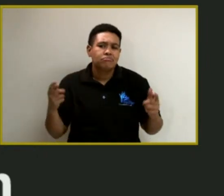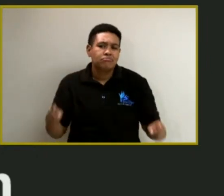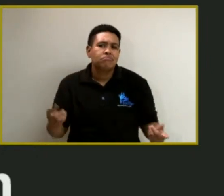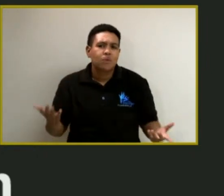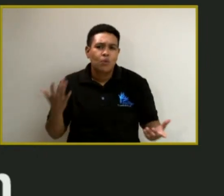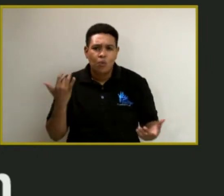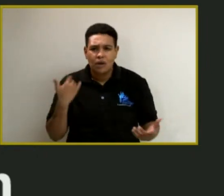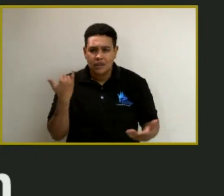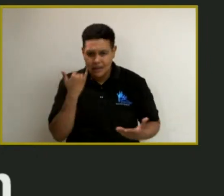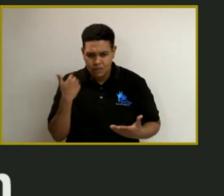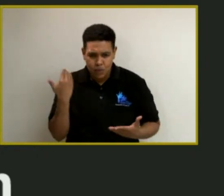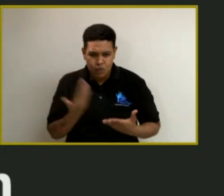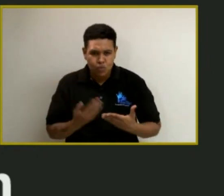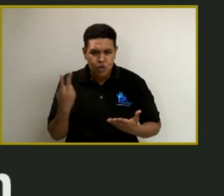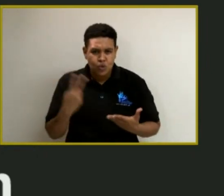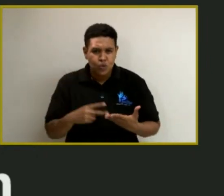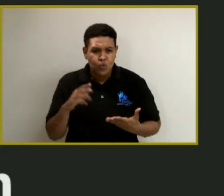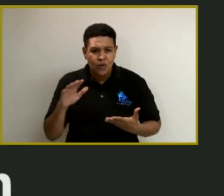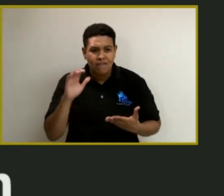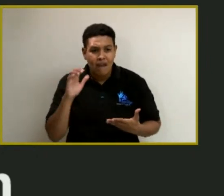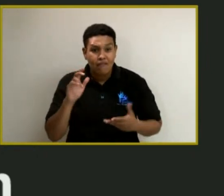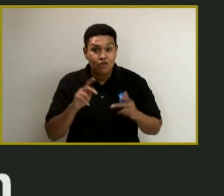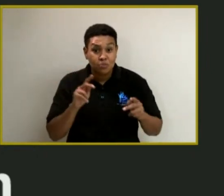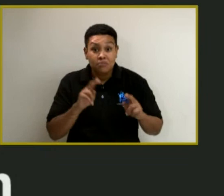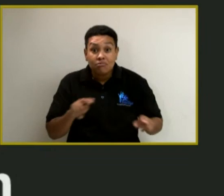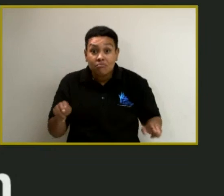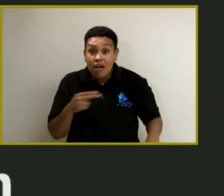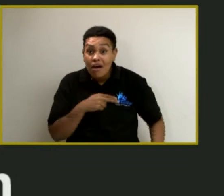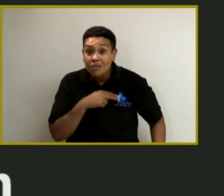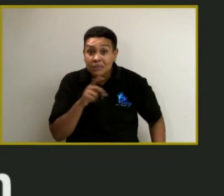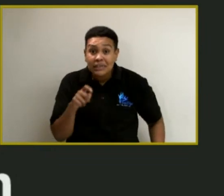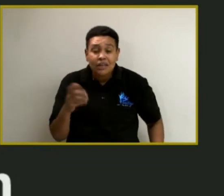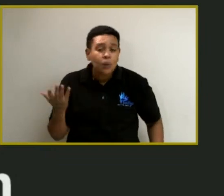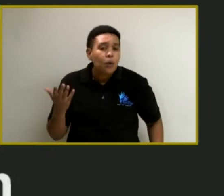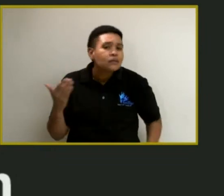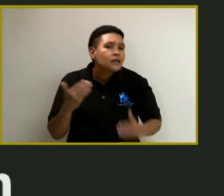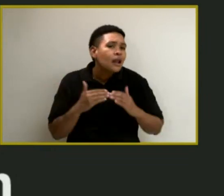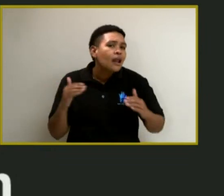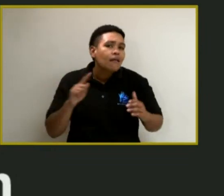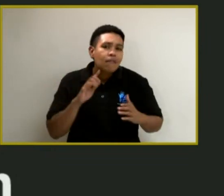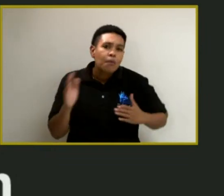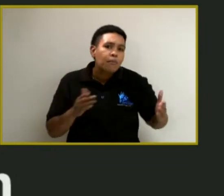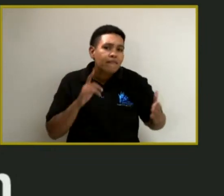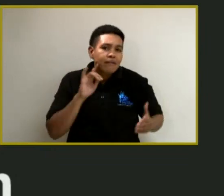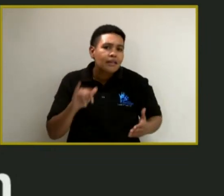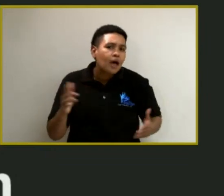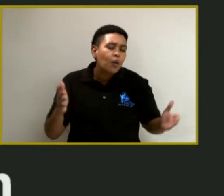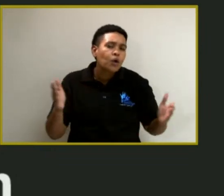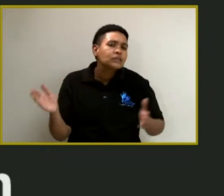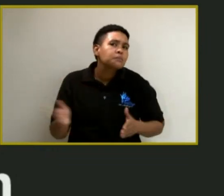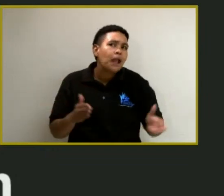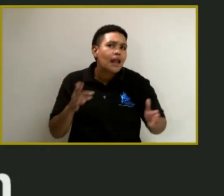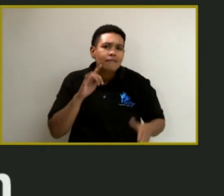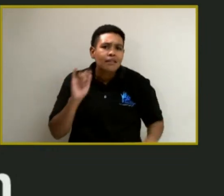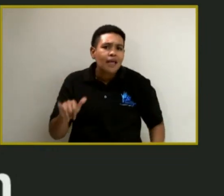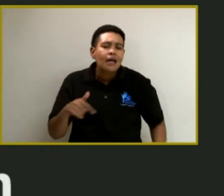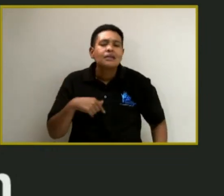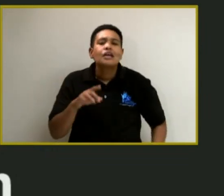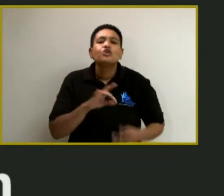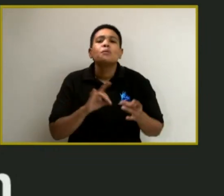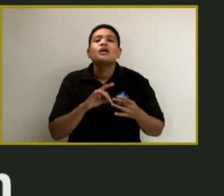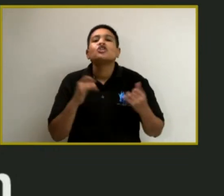if we get to 2,500 hospitalizations? What is the level of preparedness for that? What is the plan? And you mentioned